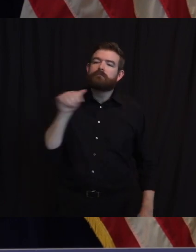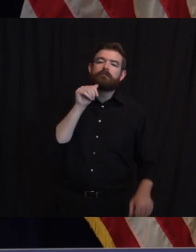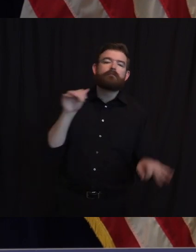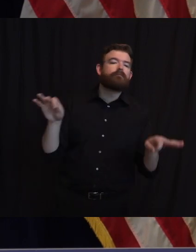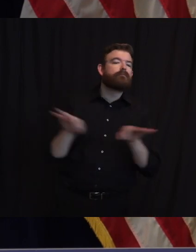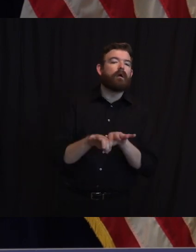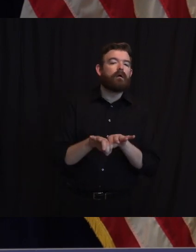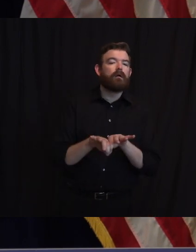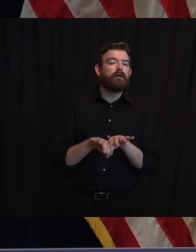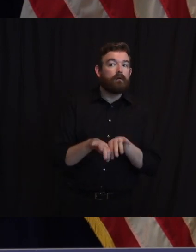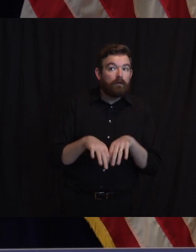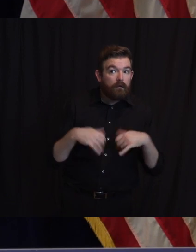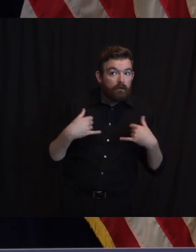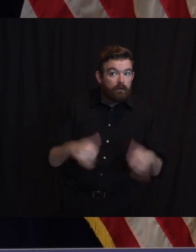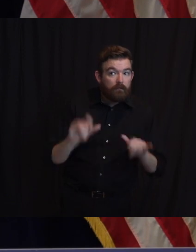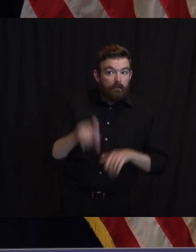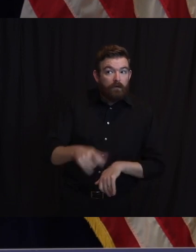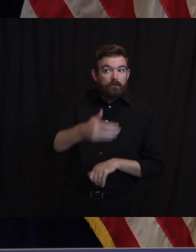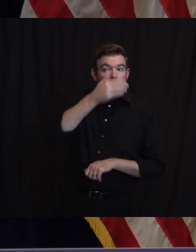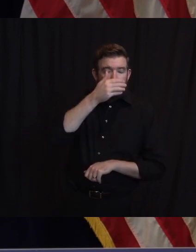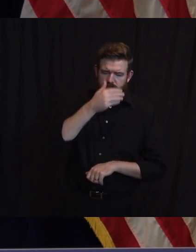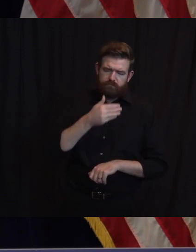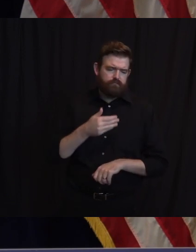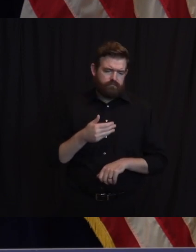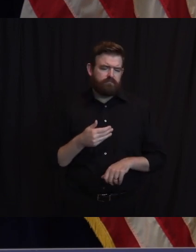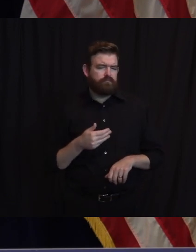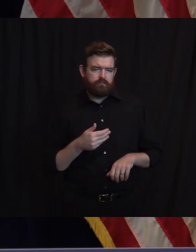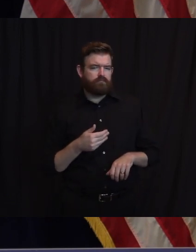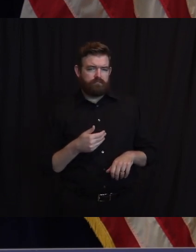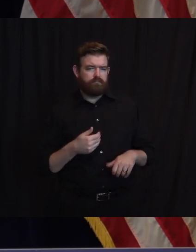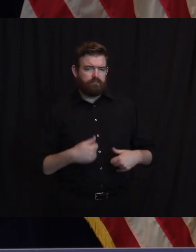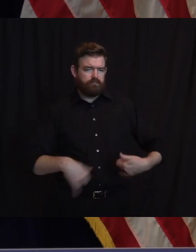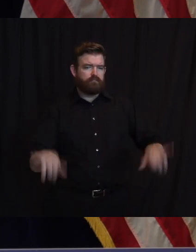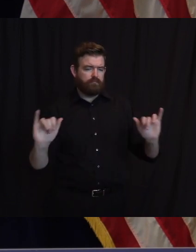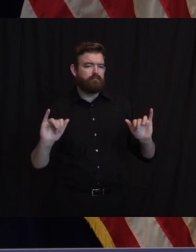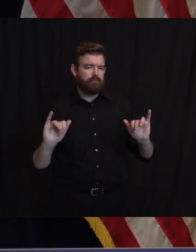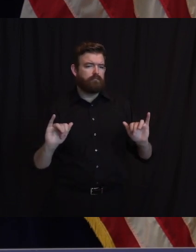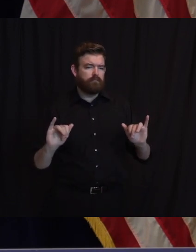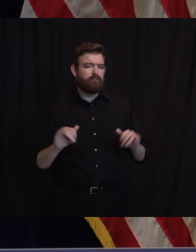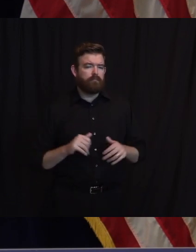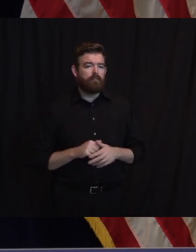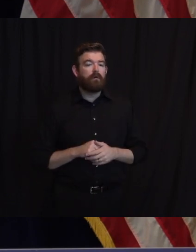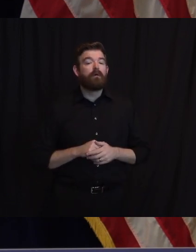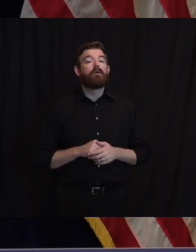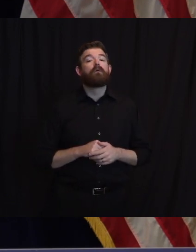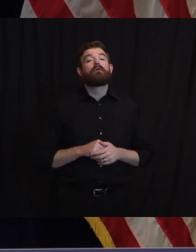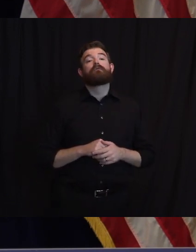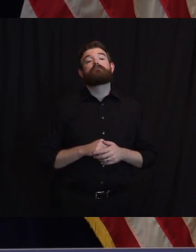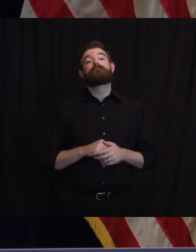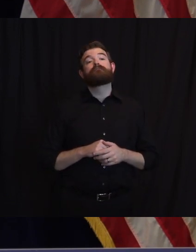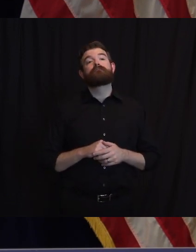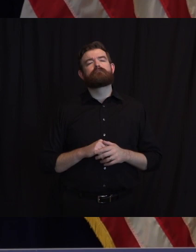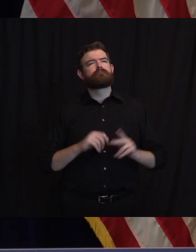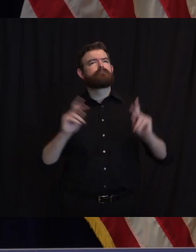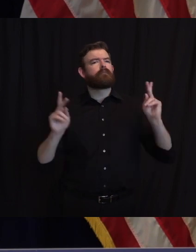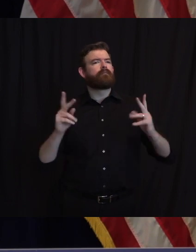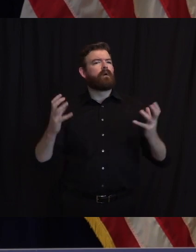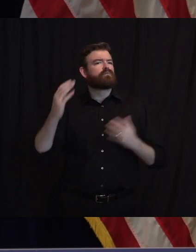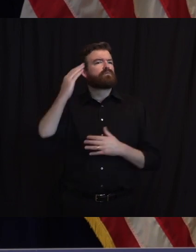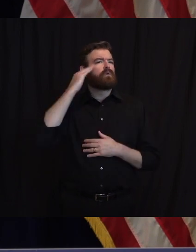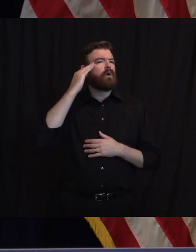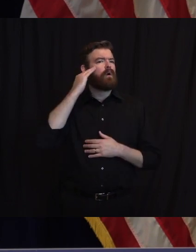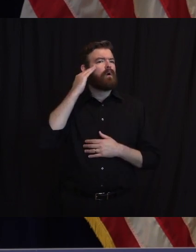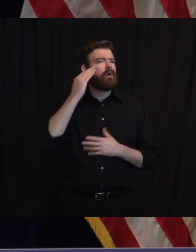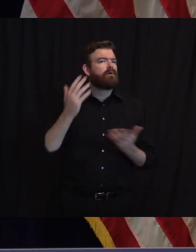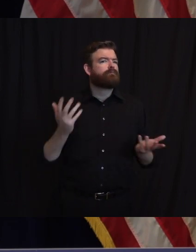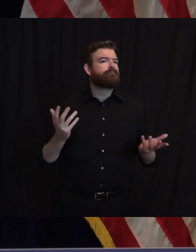July, I think I mentioned this the other day, Brent. We know that folks are going to need to know what the maximum is going to look like. If you've got a